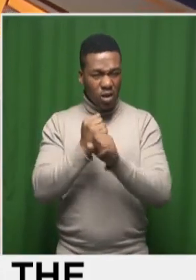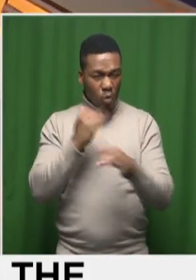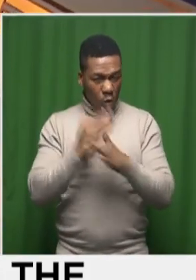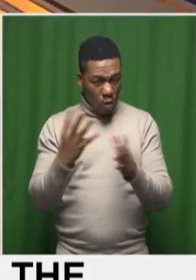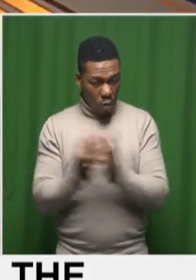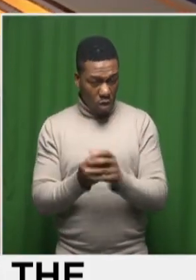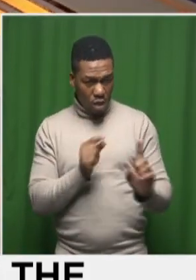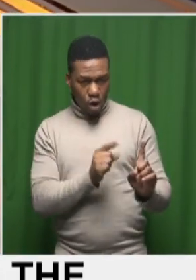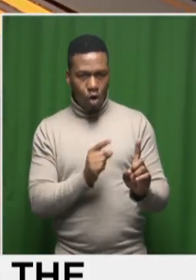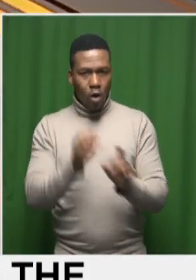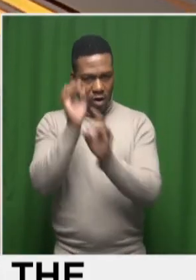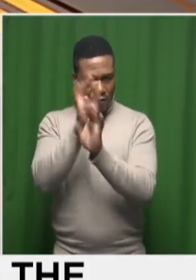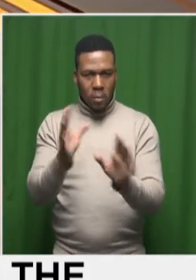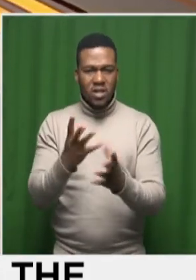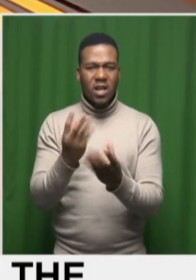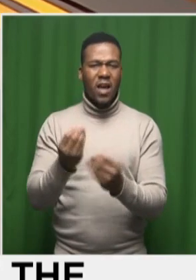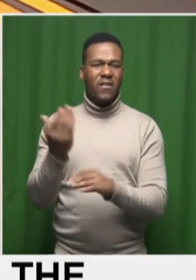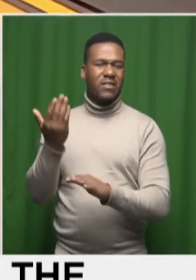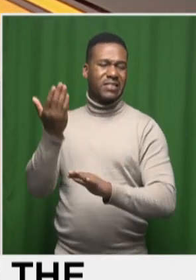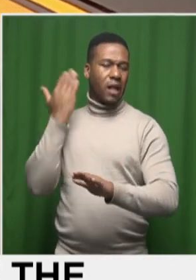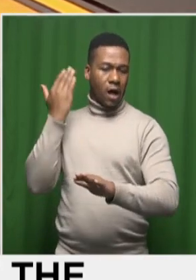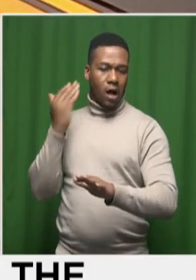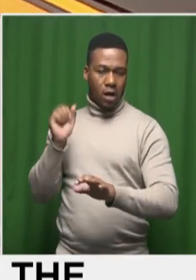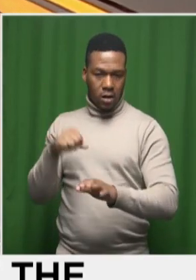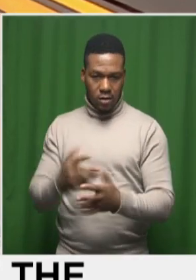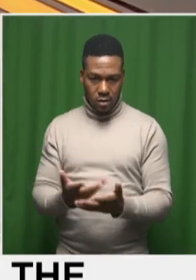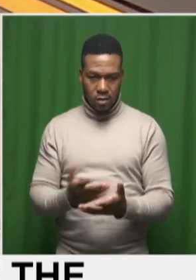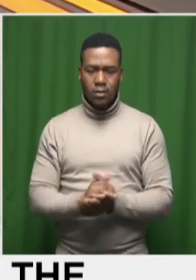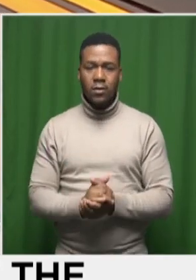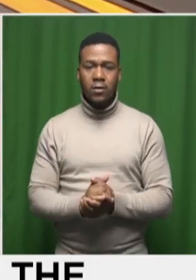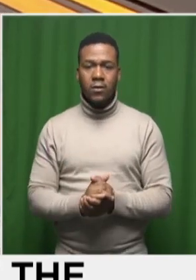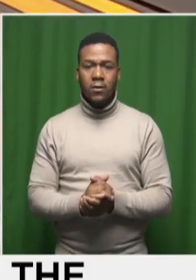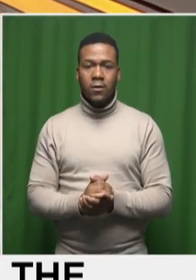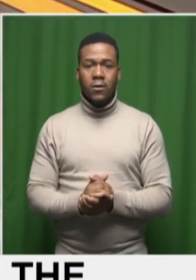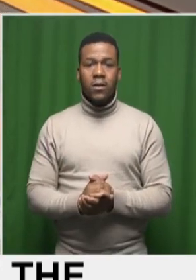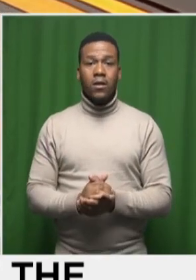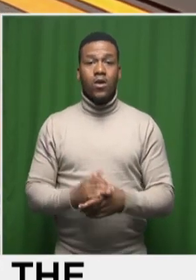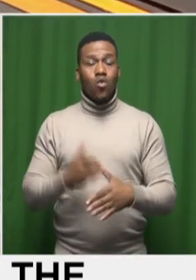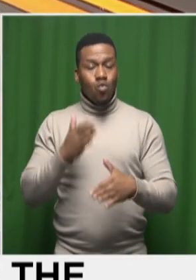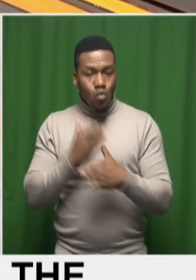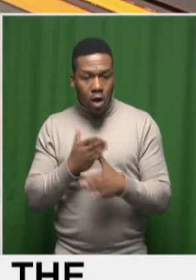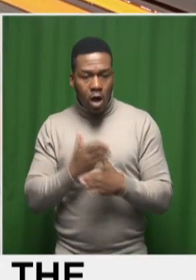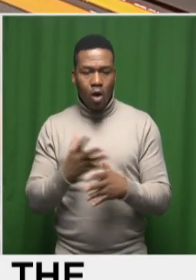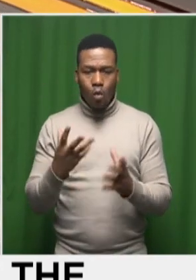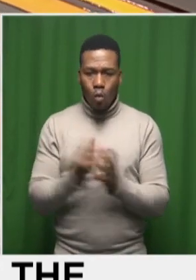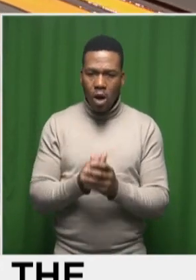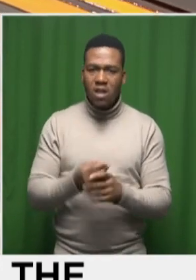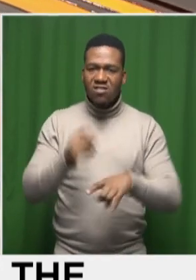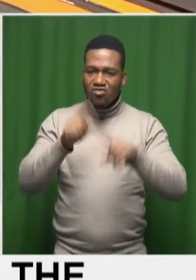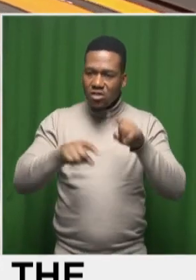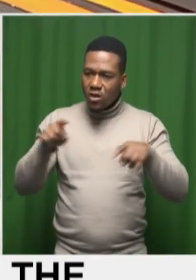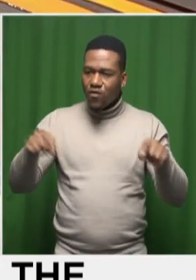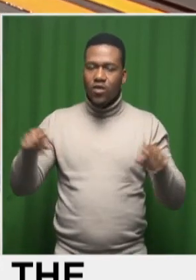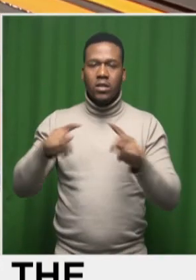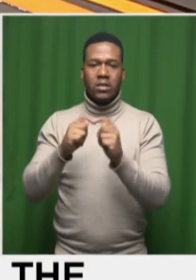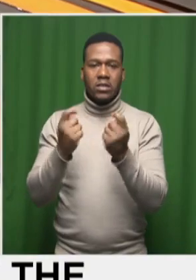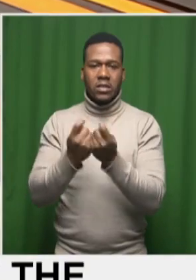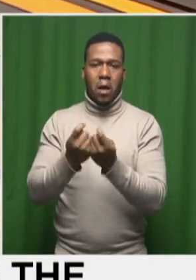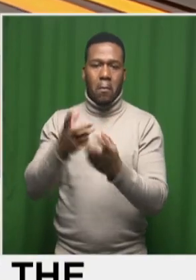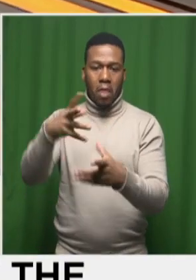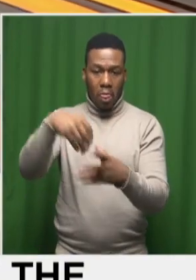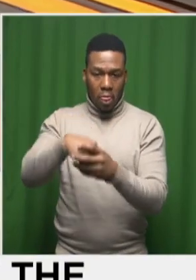information. And then, I think just working with the different teams, there's a lot of people involved